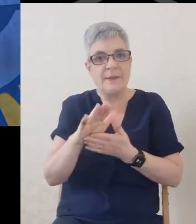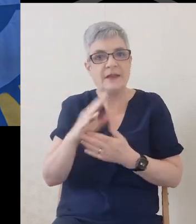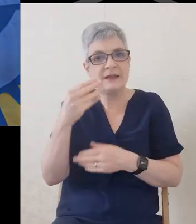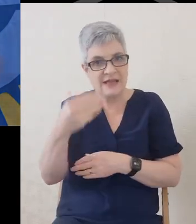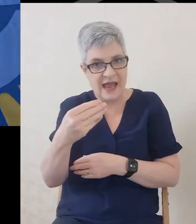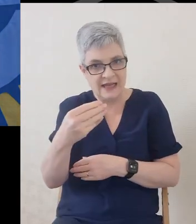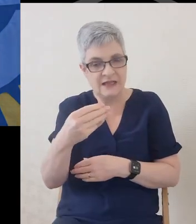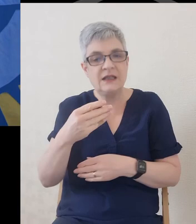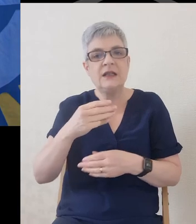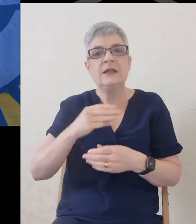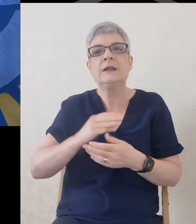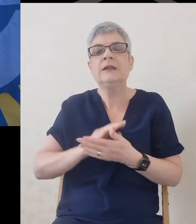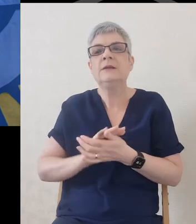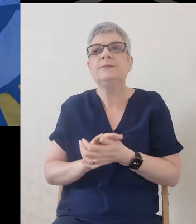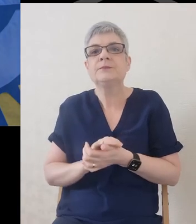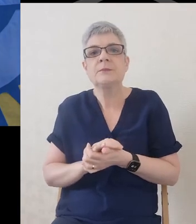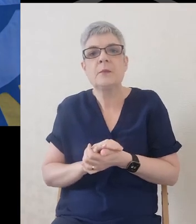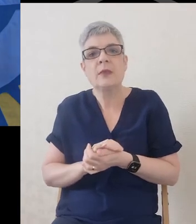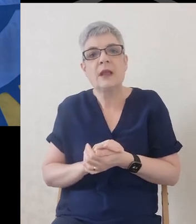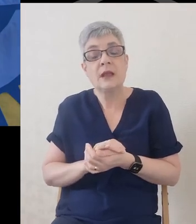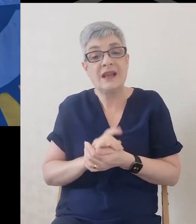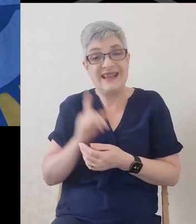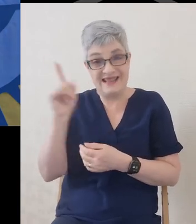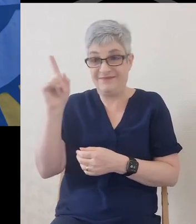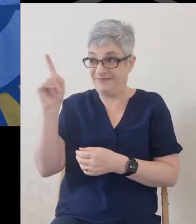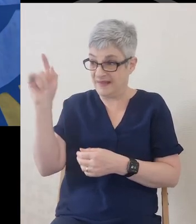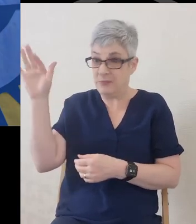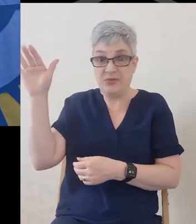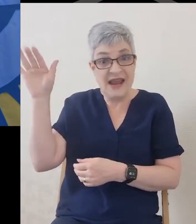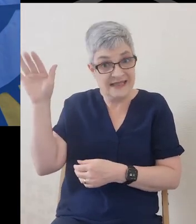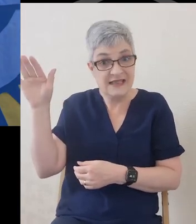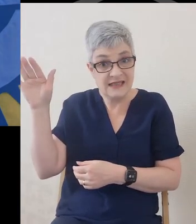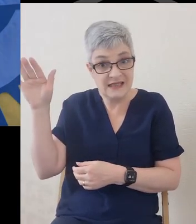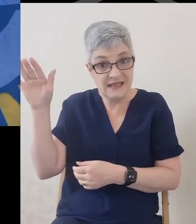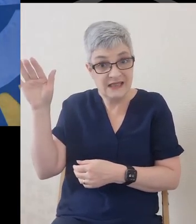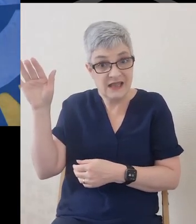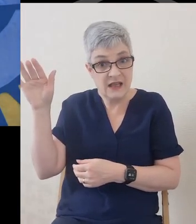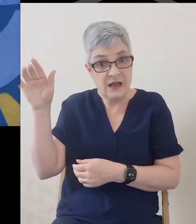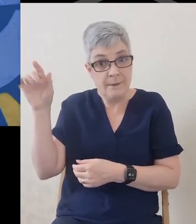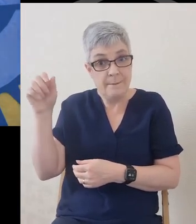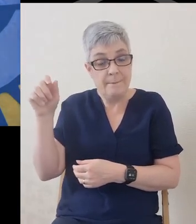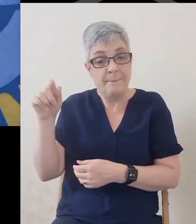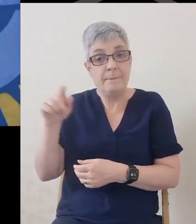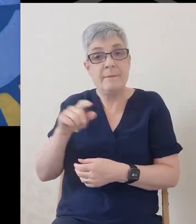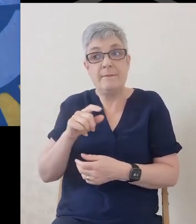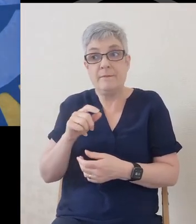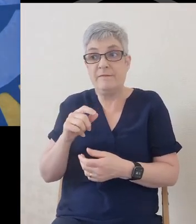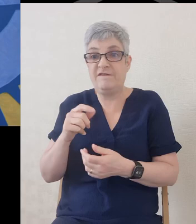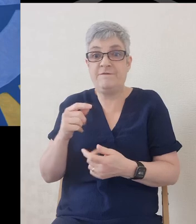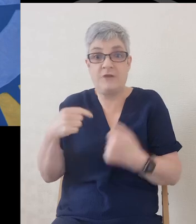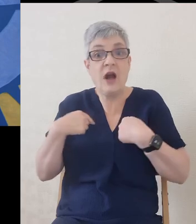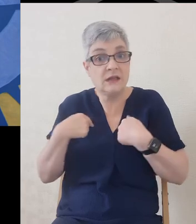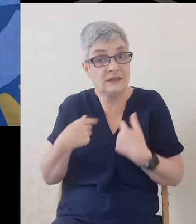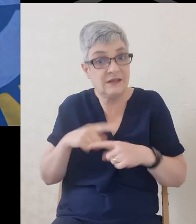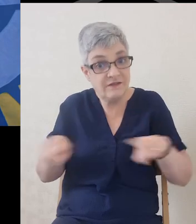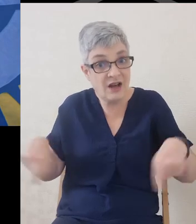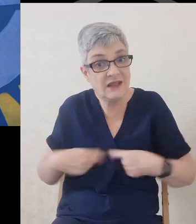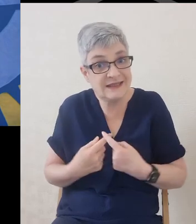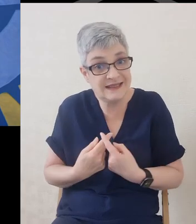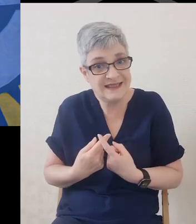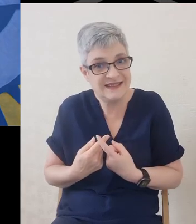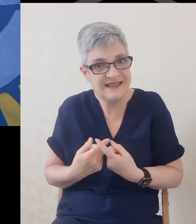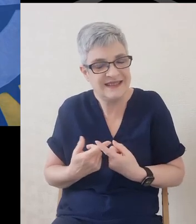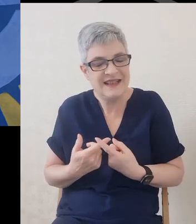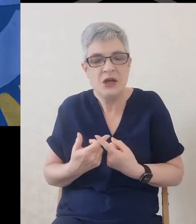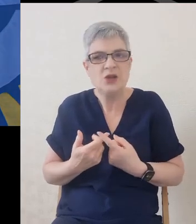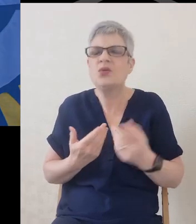chapter 4, the verses we read at the beginning of the service. He is in the presence of the Father on our behalf. So it's not that he